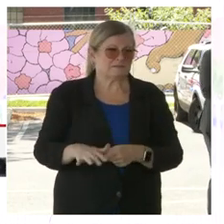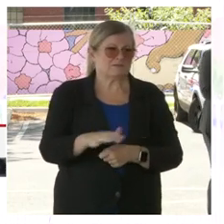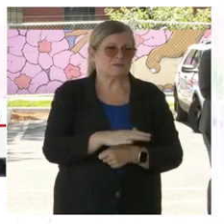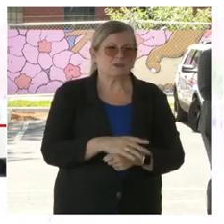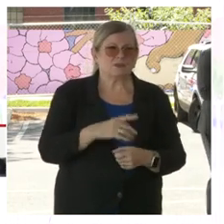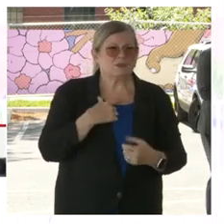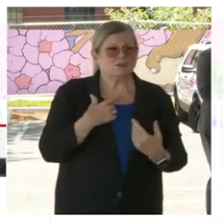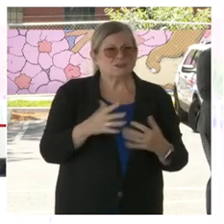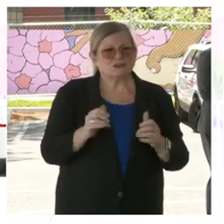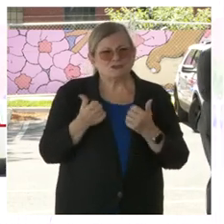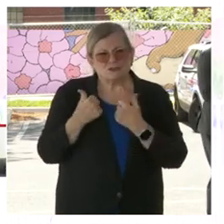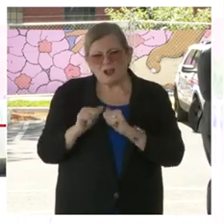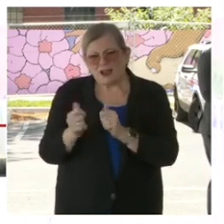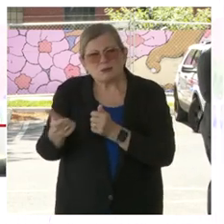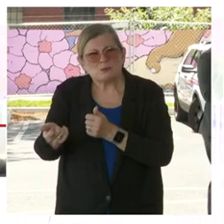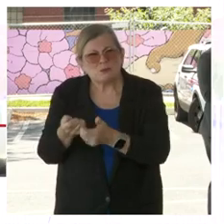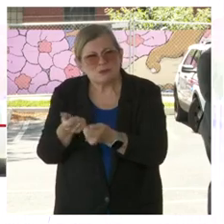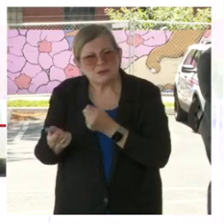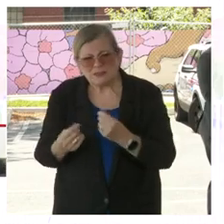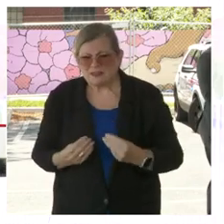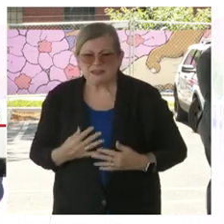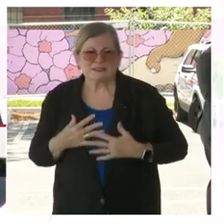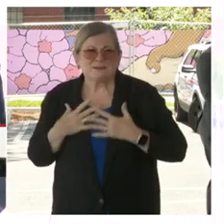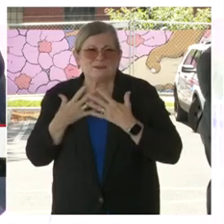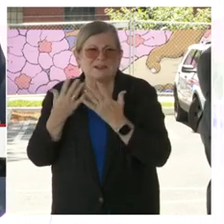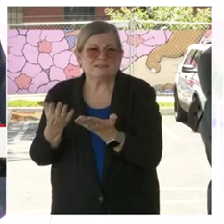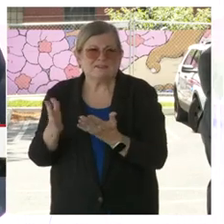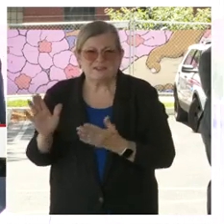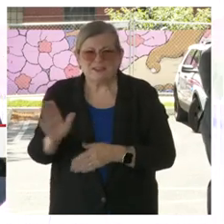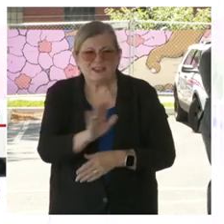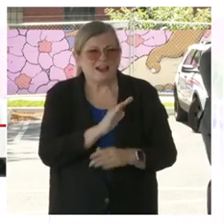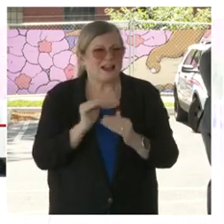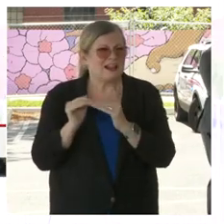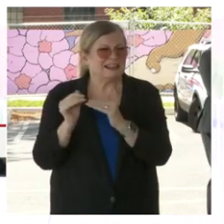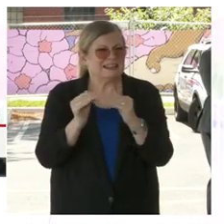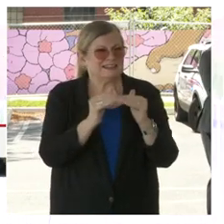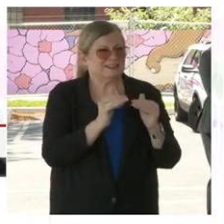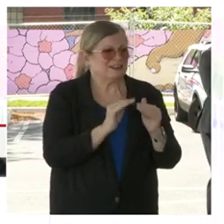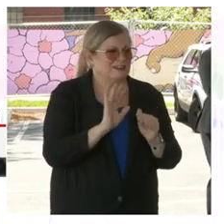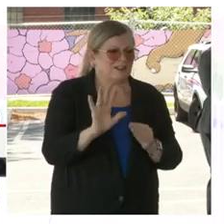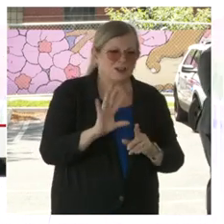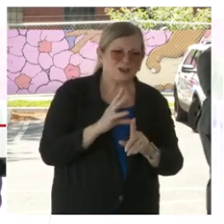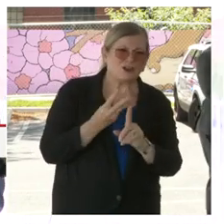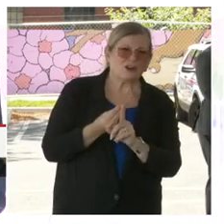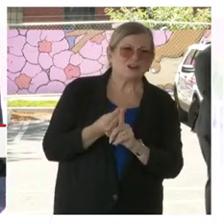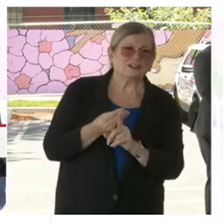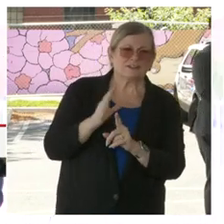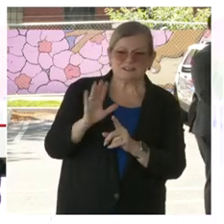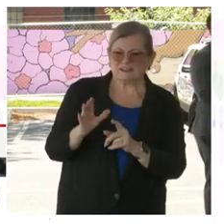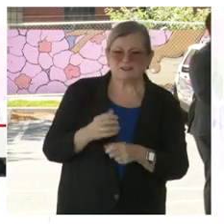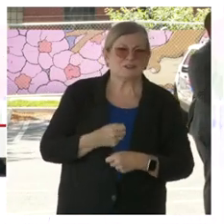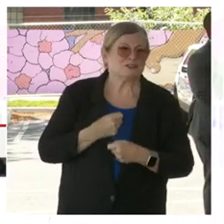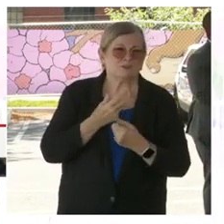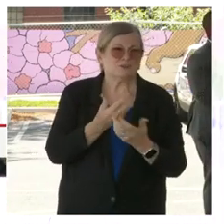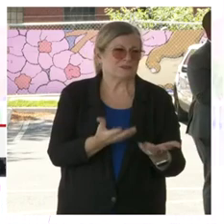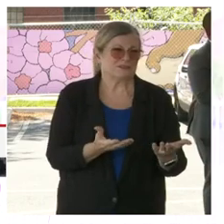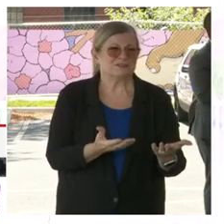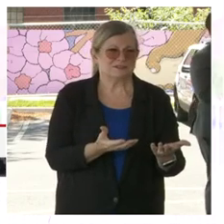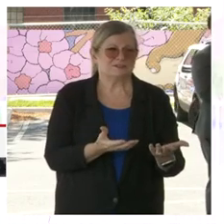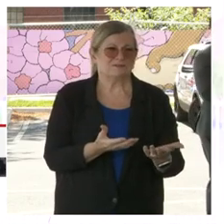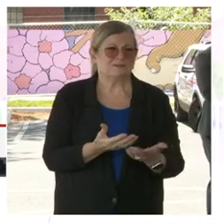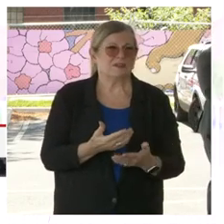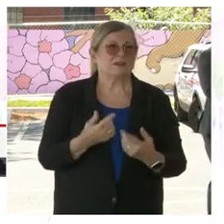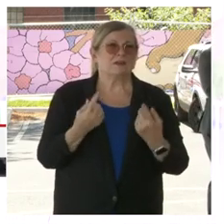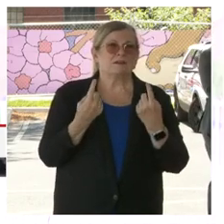inspiration in their quest for justice and opportunity, as well as culture, identity, and expression. Finally, we need to acknowledge those